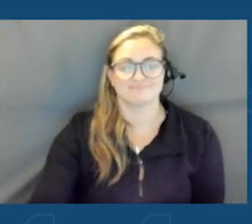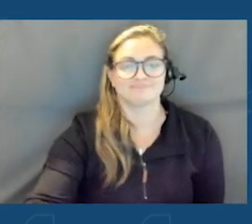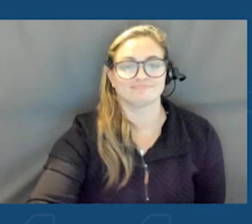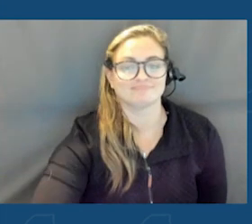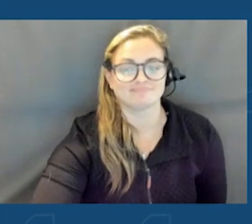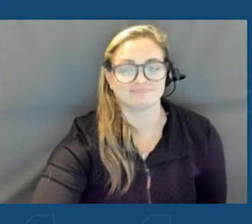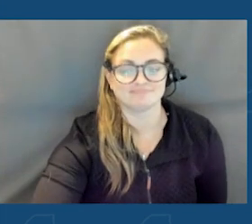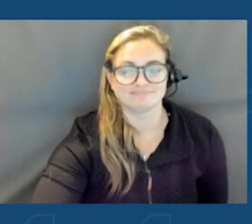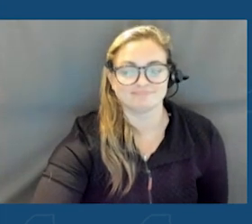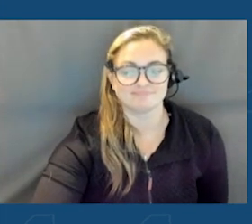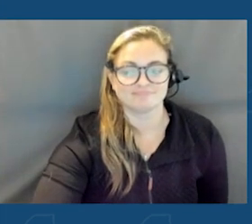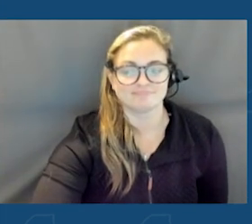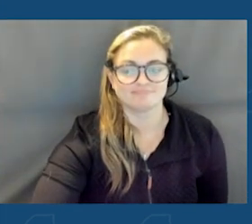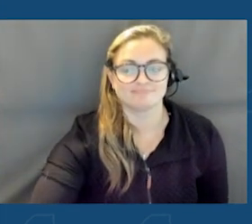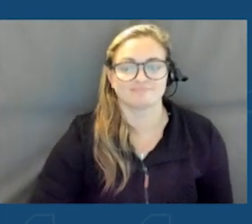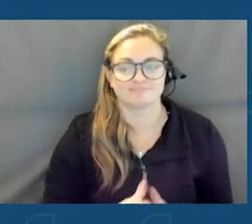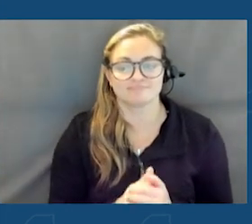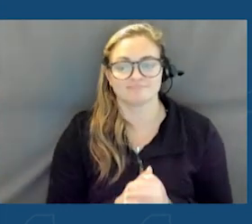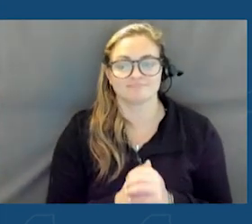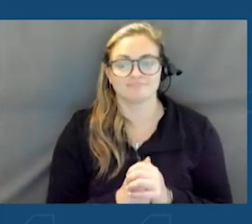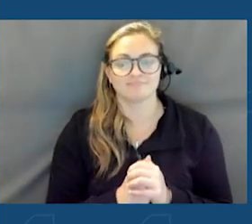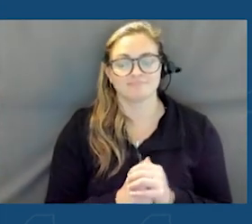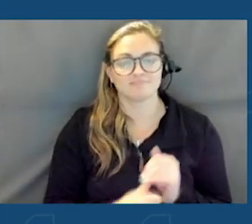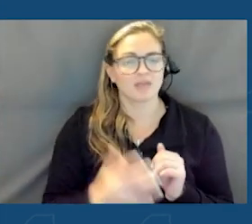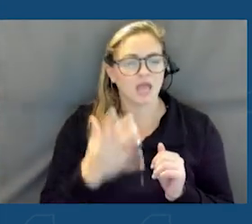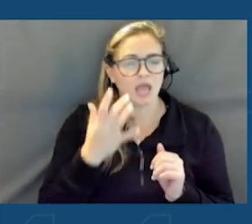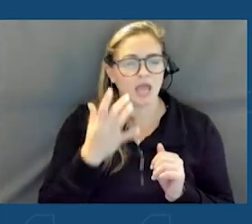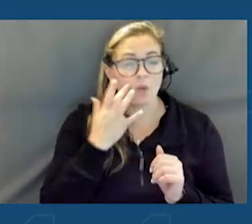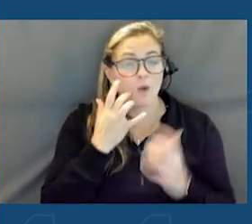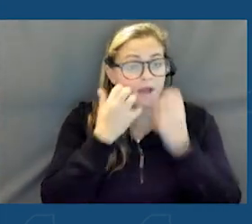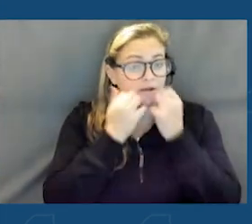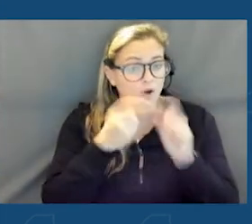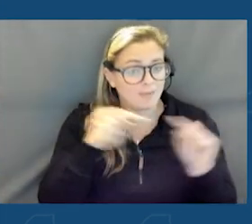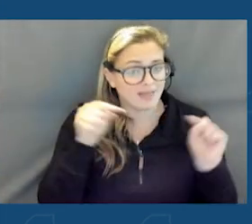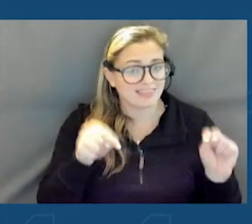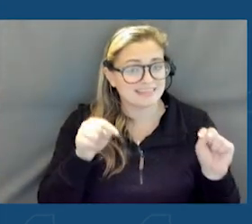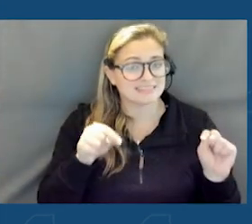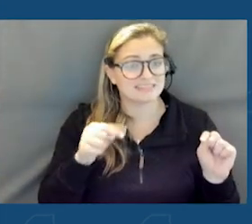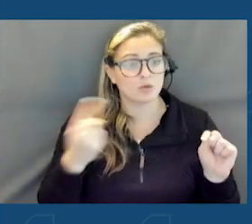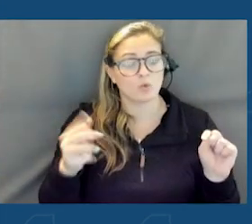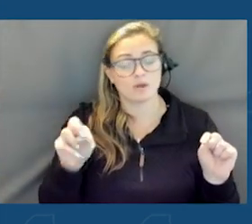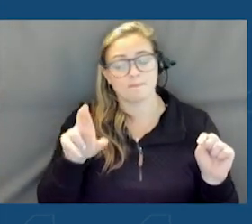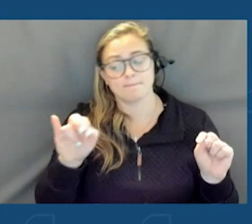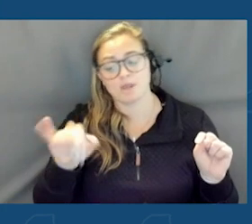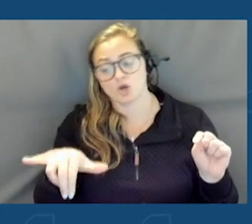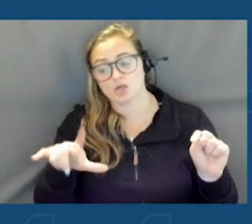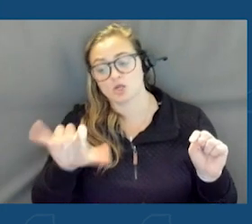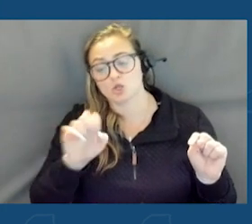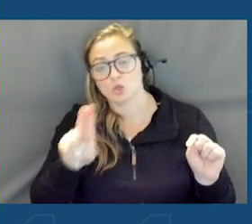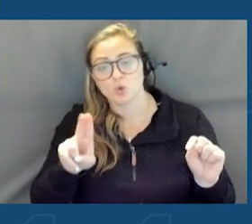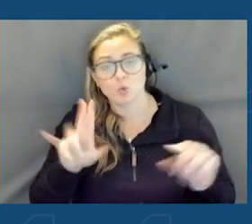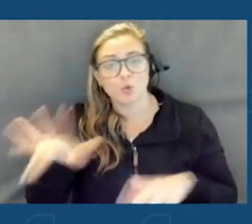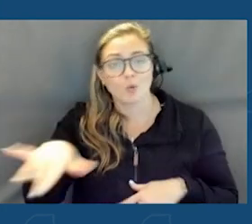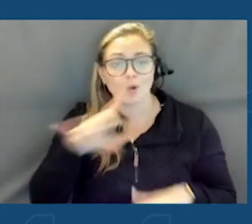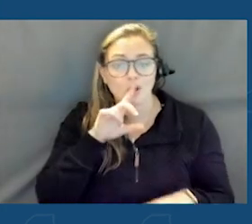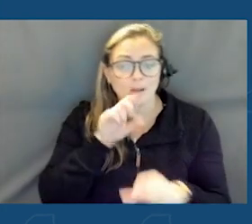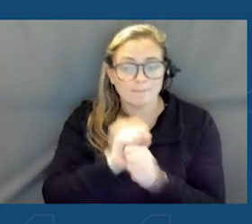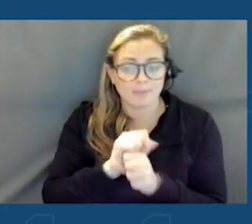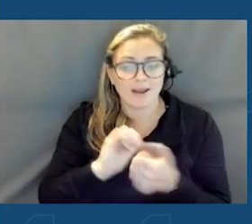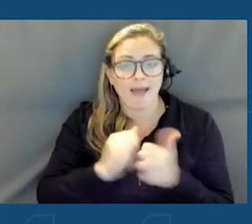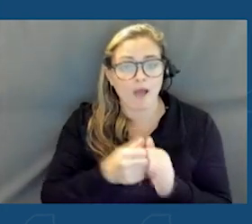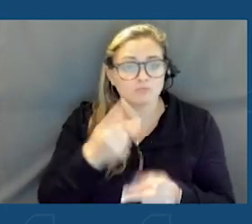And why I care about this, but also the fact that one of Marylou's legacies was how she took care of